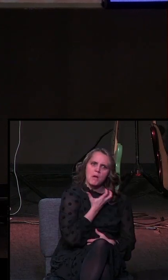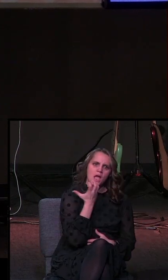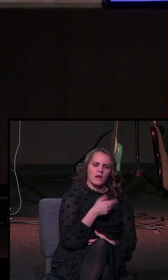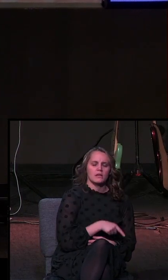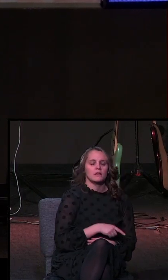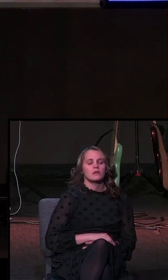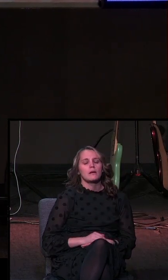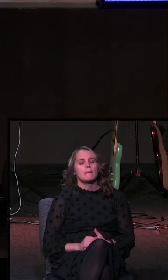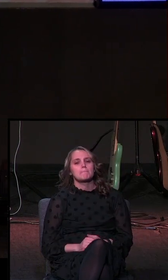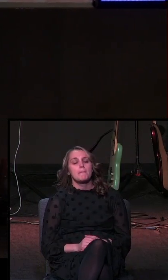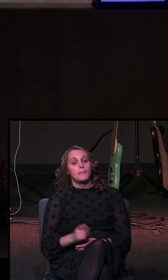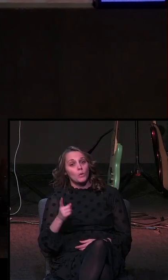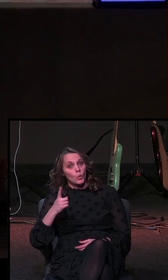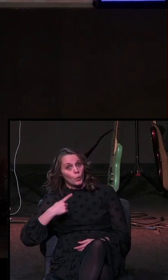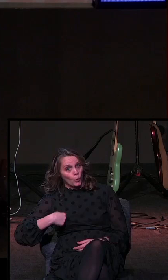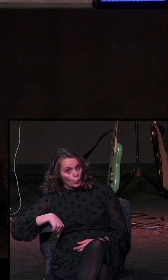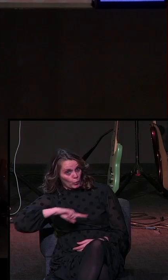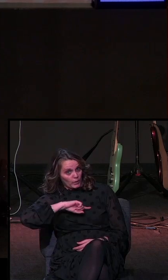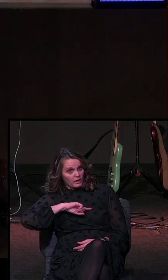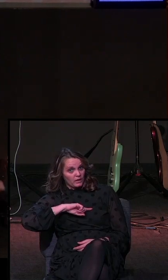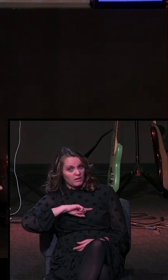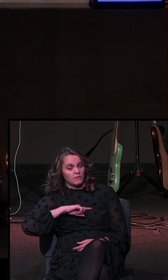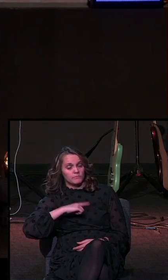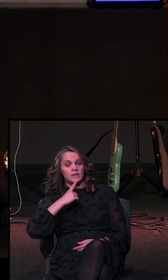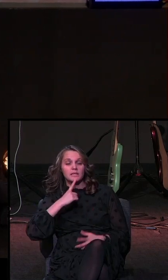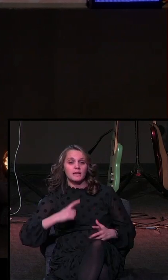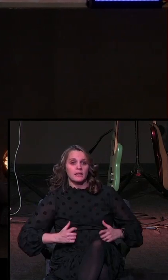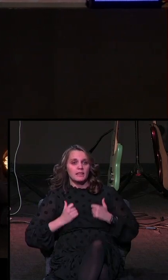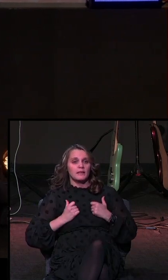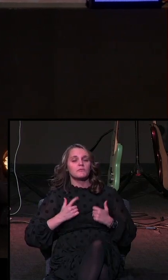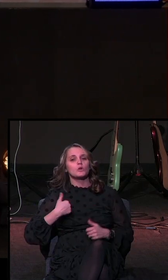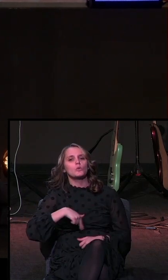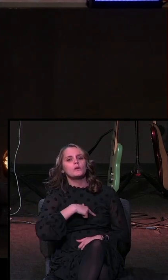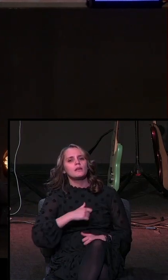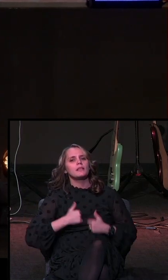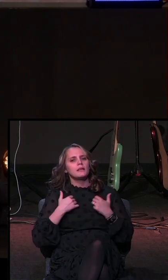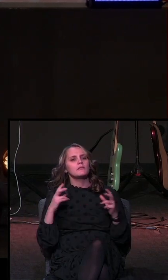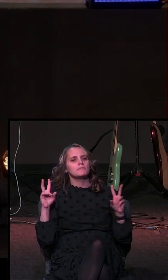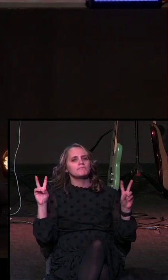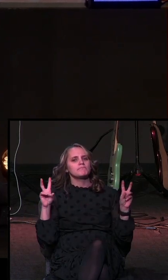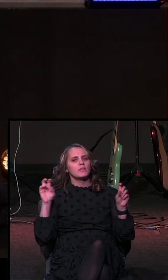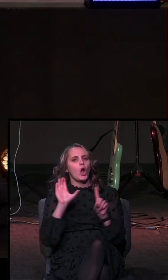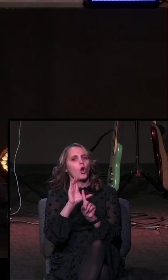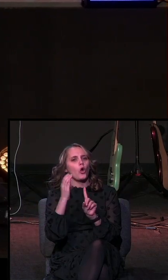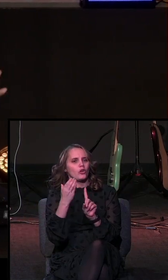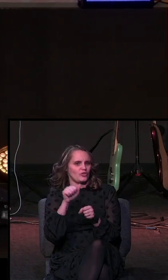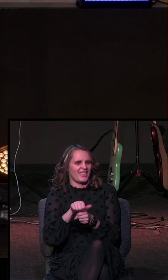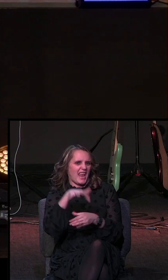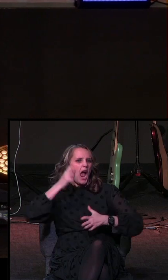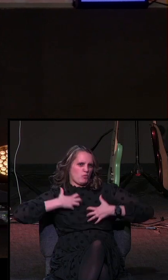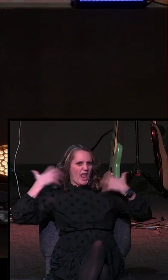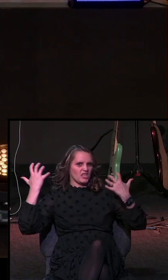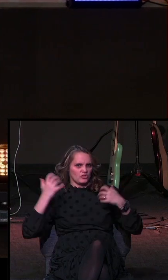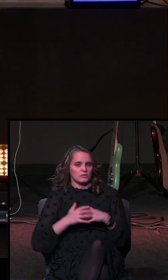I would say we are living right now in what some people have described as an outrage culture. In other words, the point of a lot